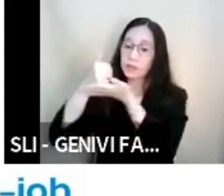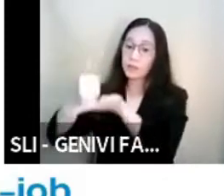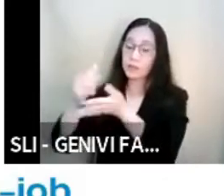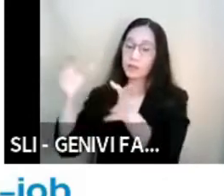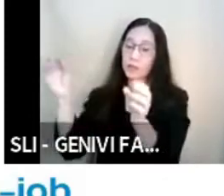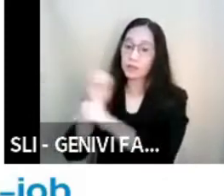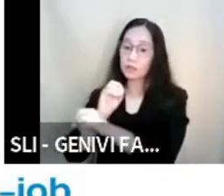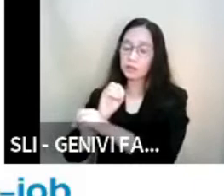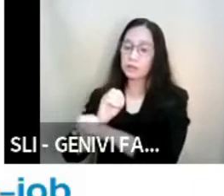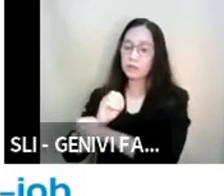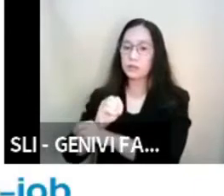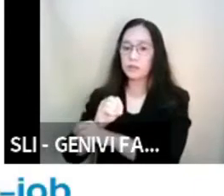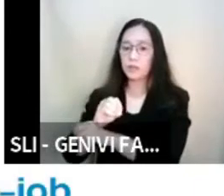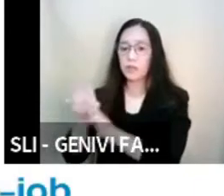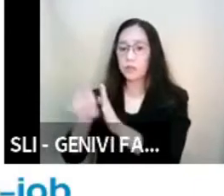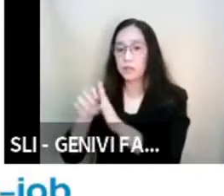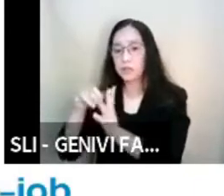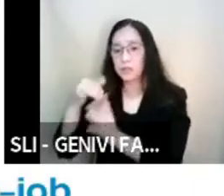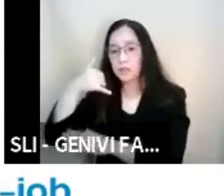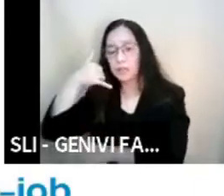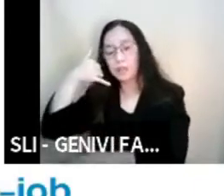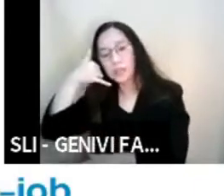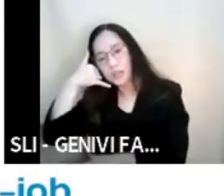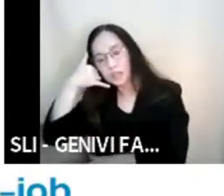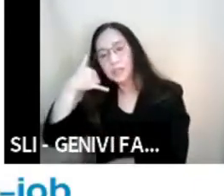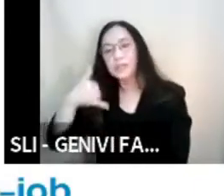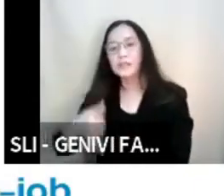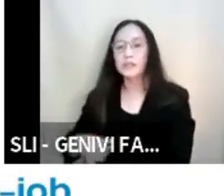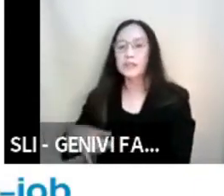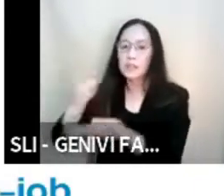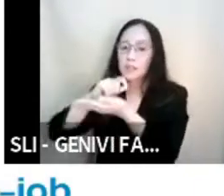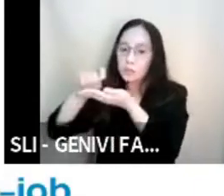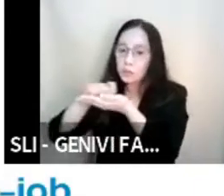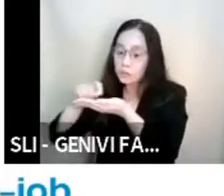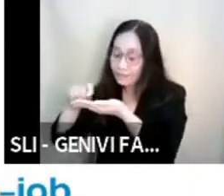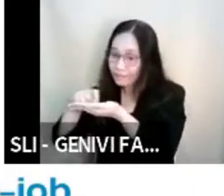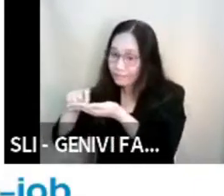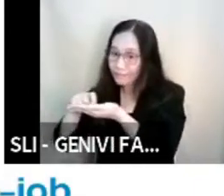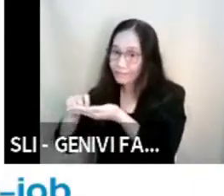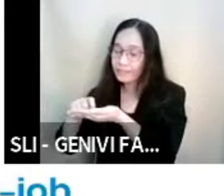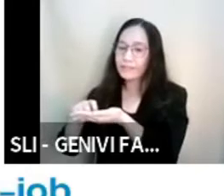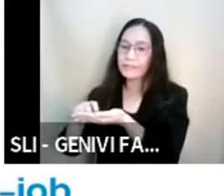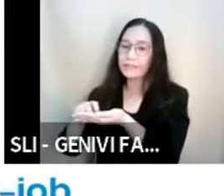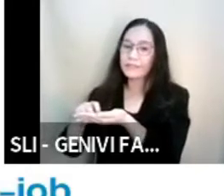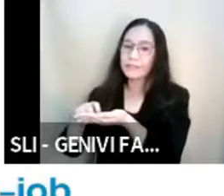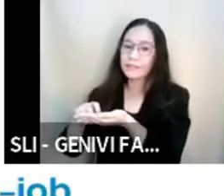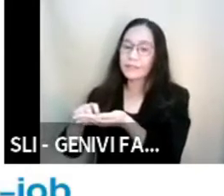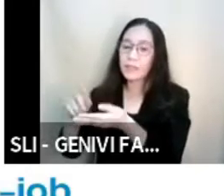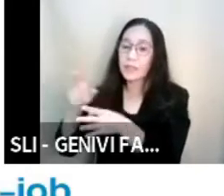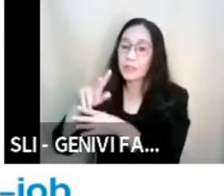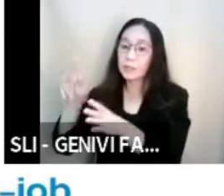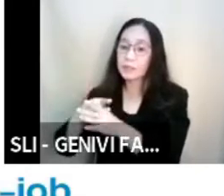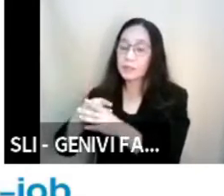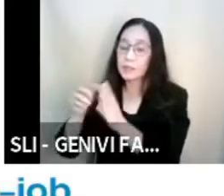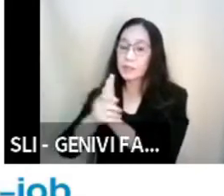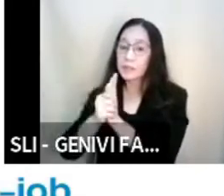maybe taking calls, answering the phone, taking down messages. Those are part of reception skills. Or pwedeng